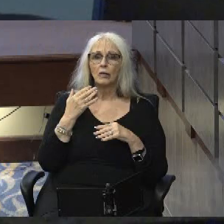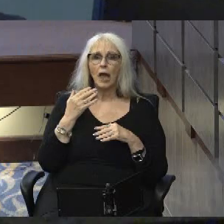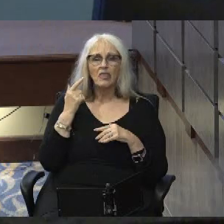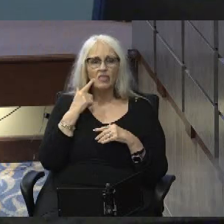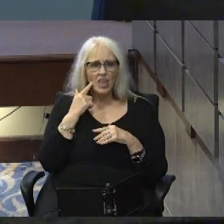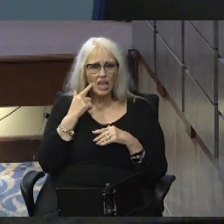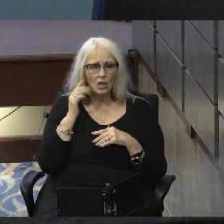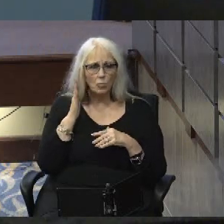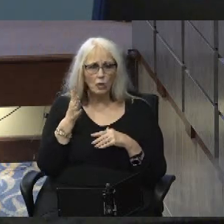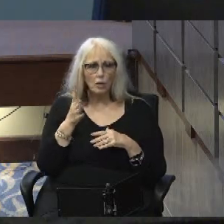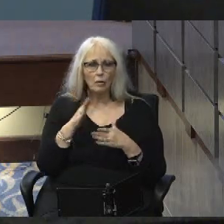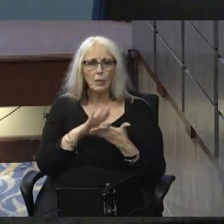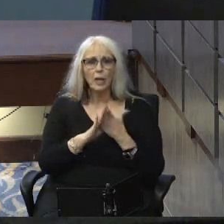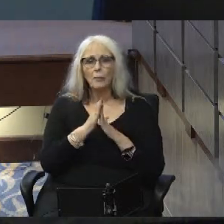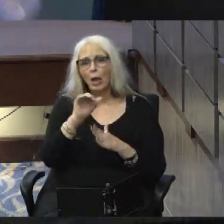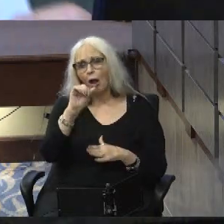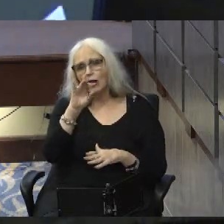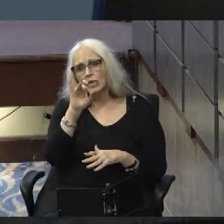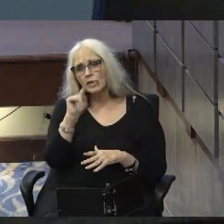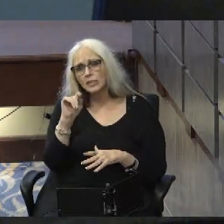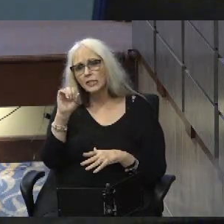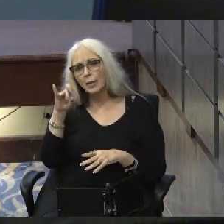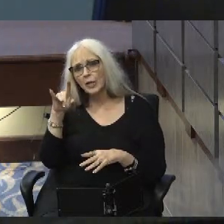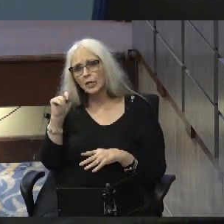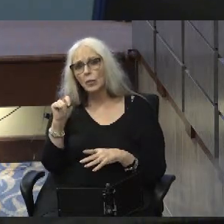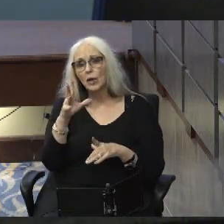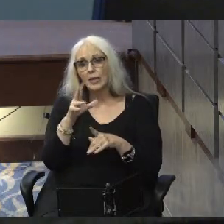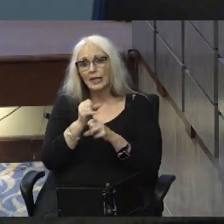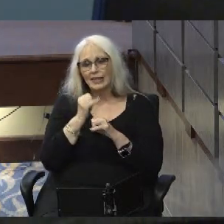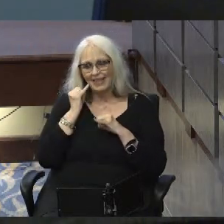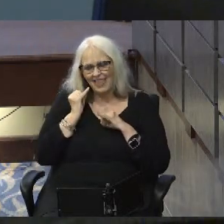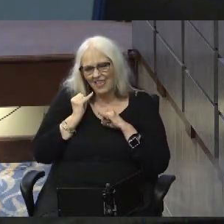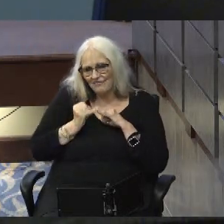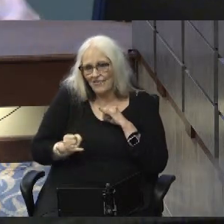come August and September, when we get the final,